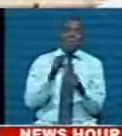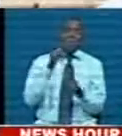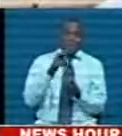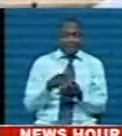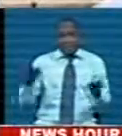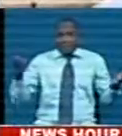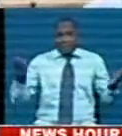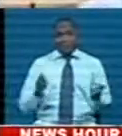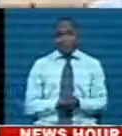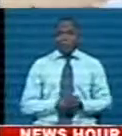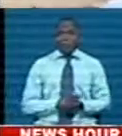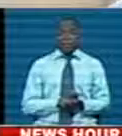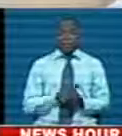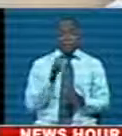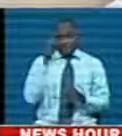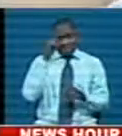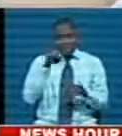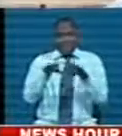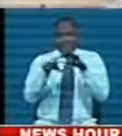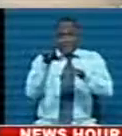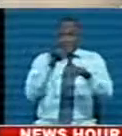going to say,